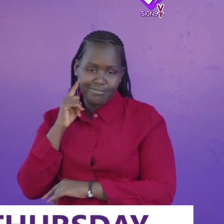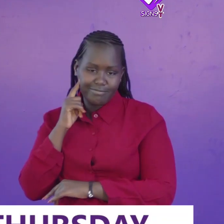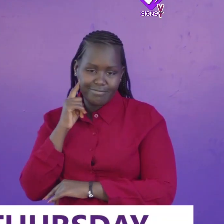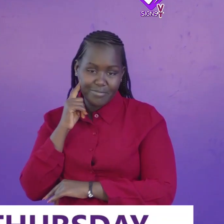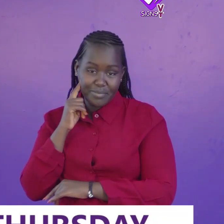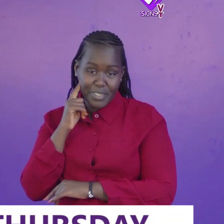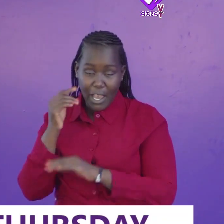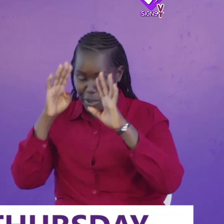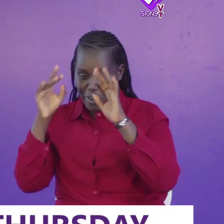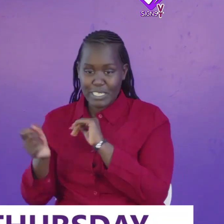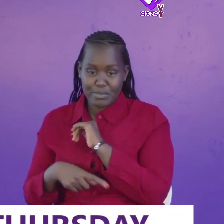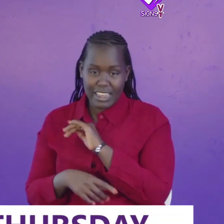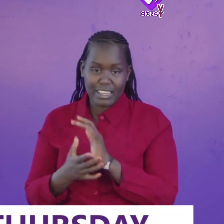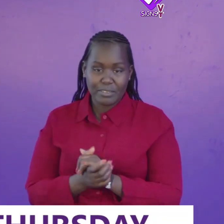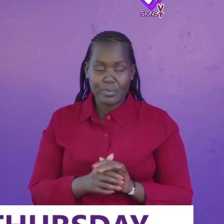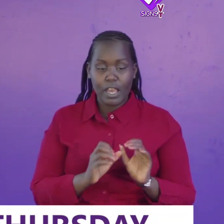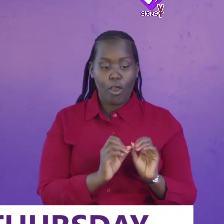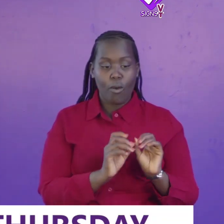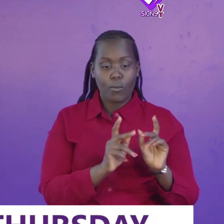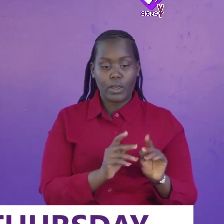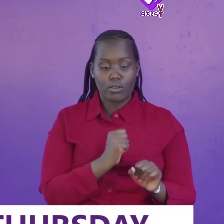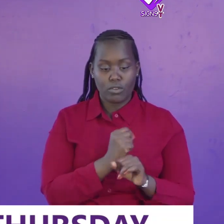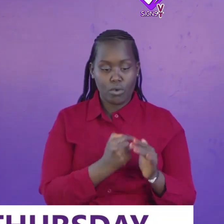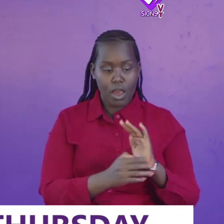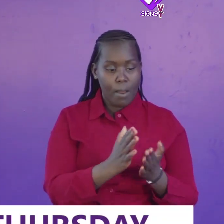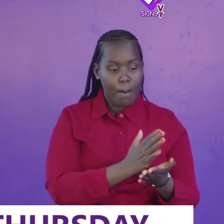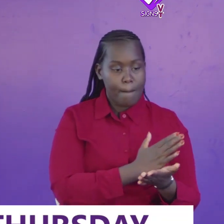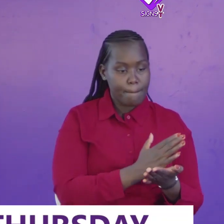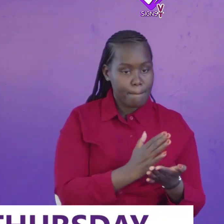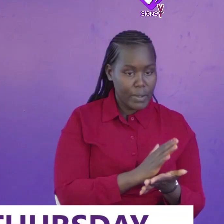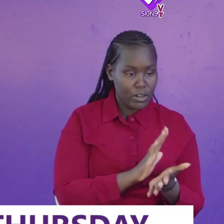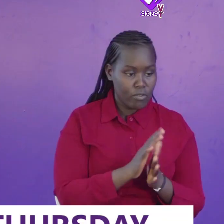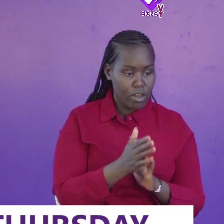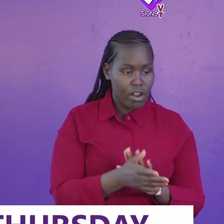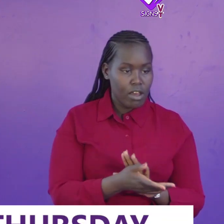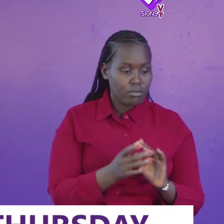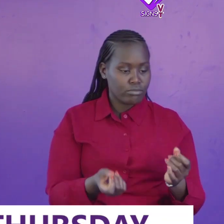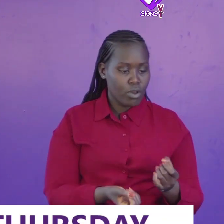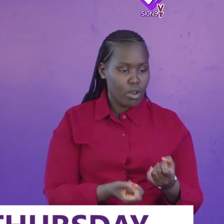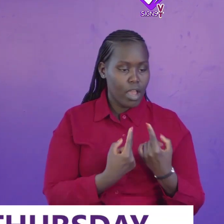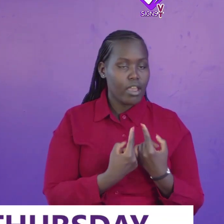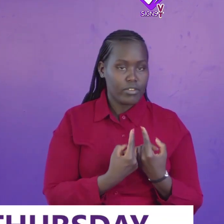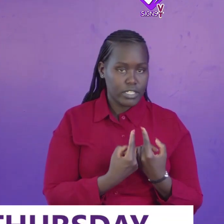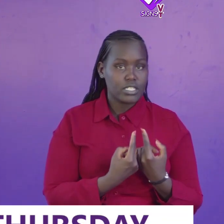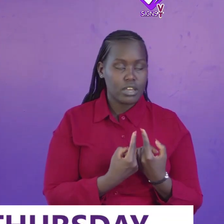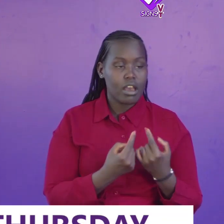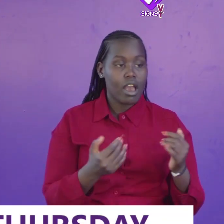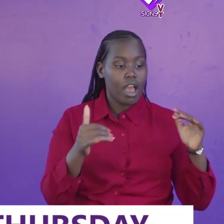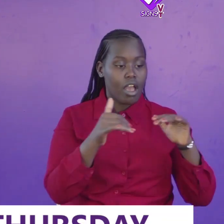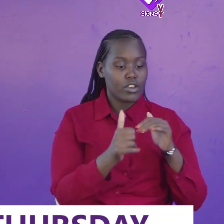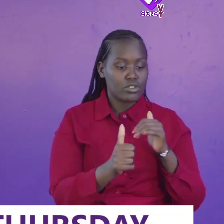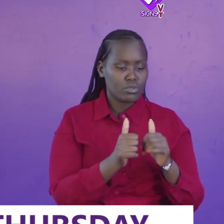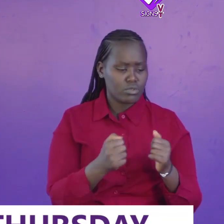going to do? Okay, I'll be part of an upcoming event. Wow. Which will be, I think,